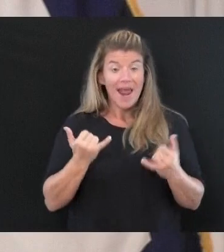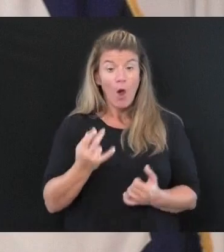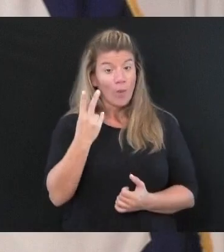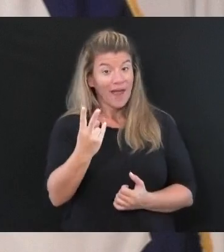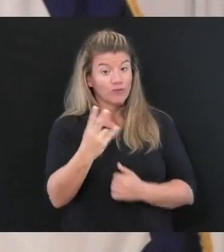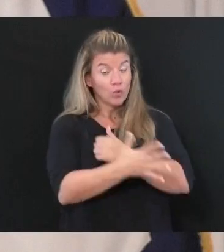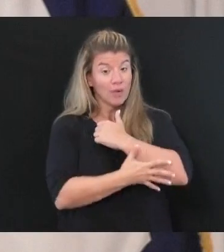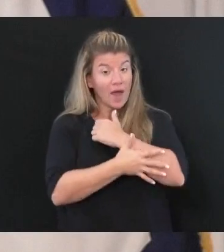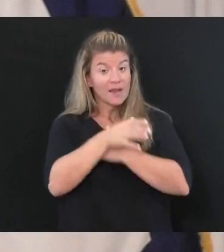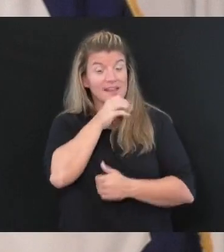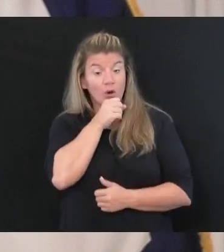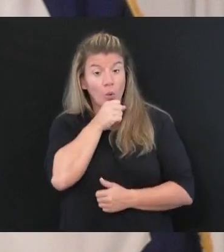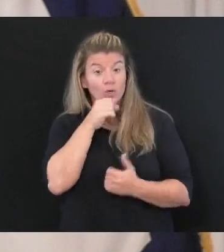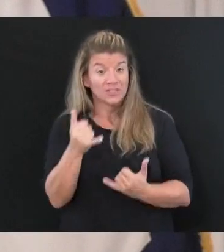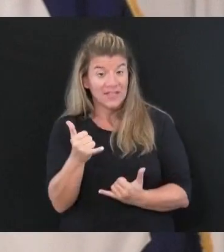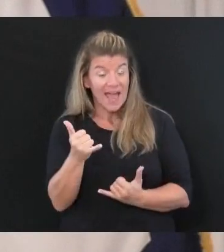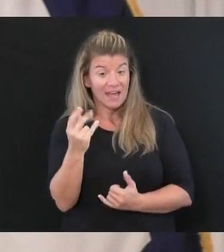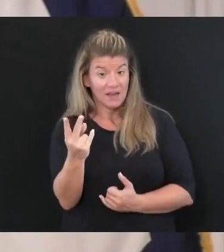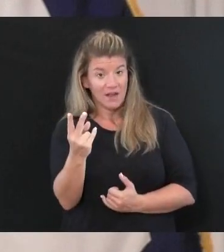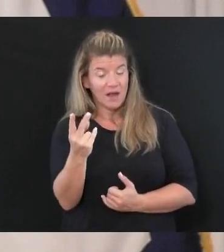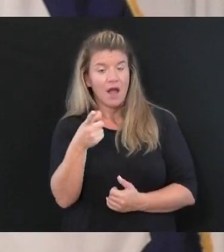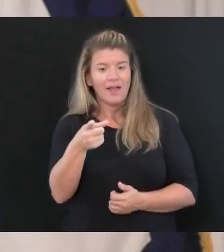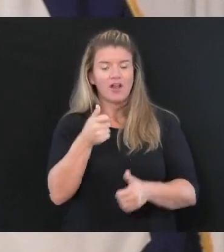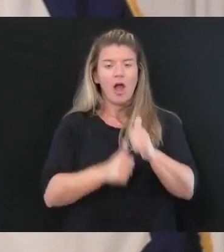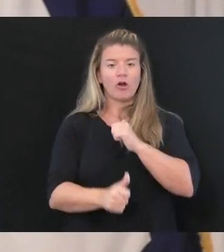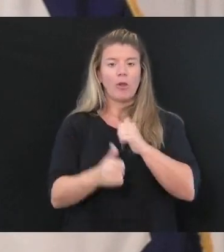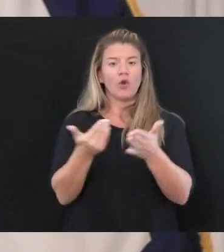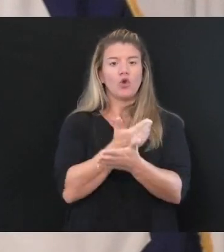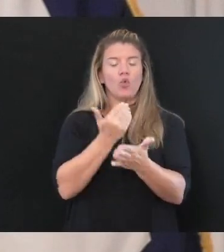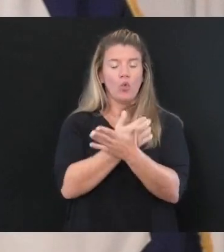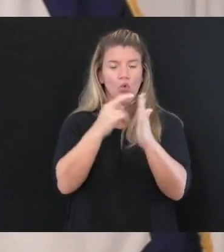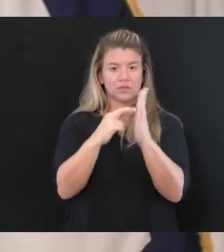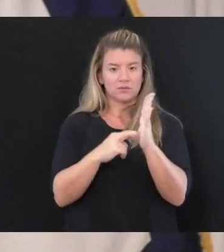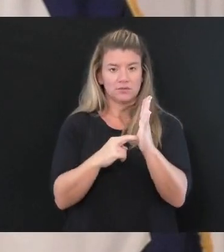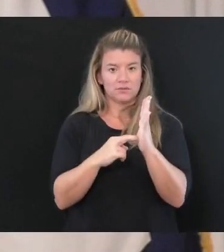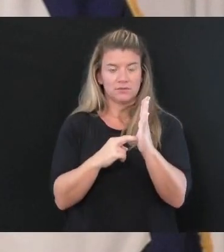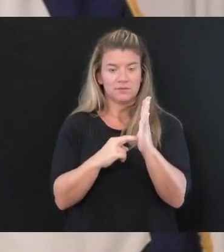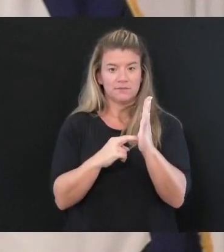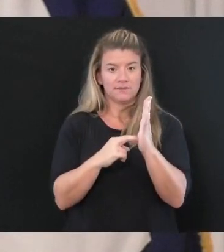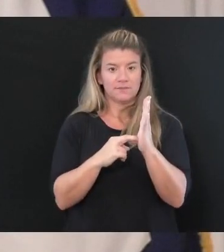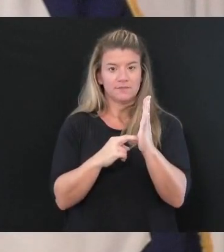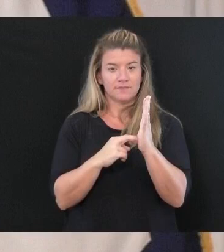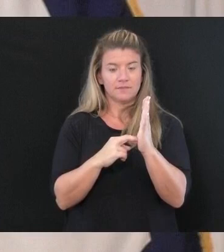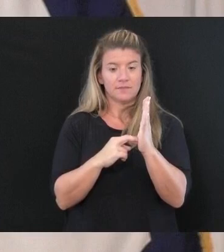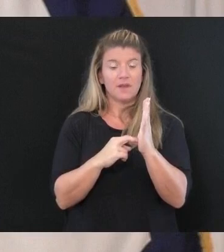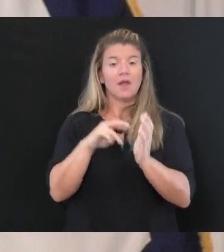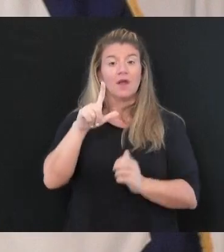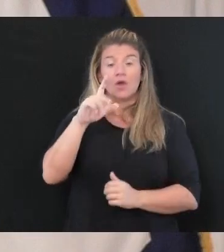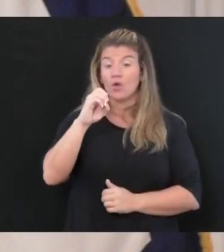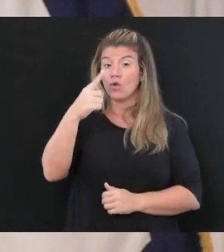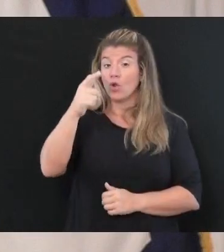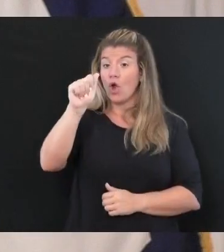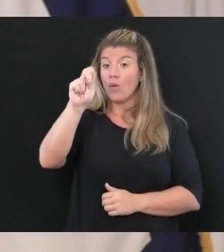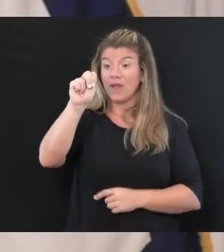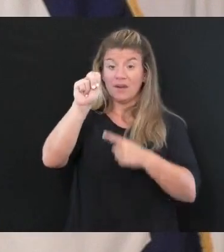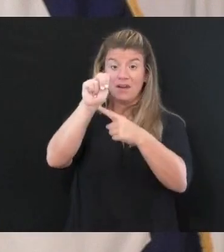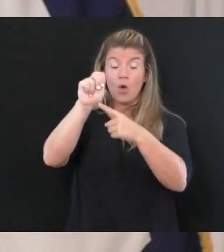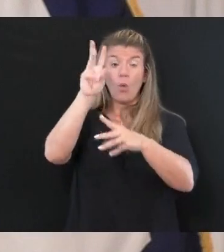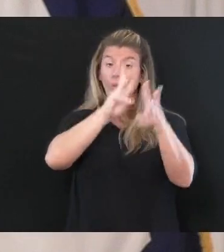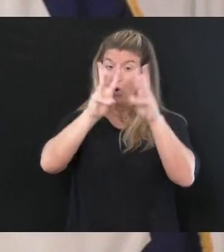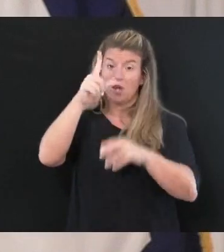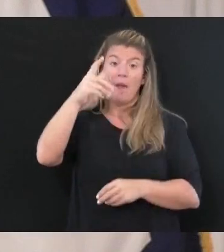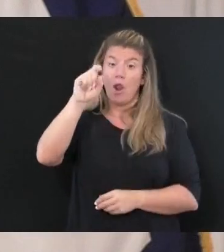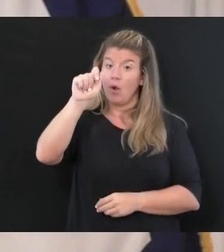orange today under these new guidelines and all that. And so we're, Logan, we're very worried